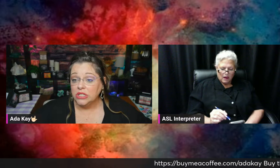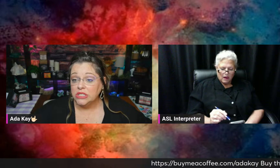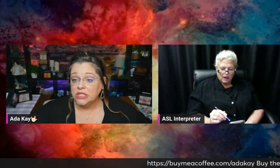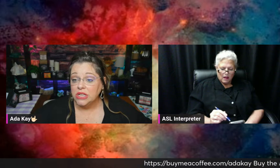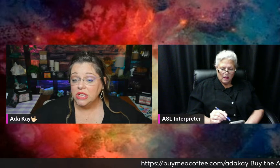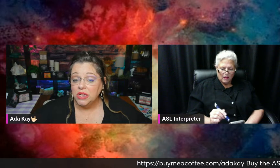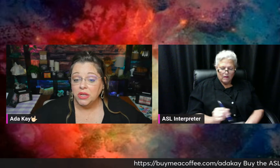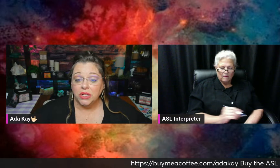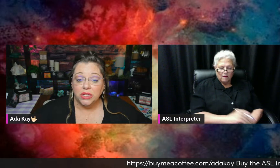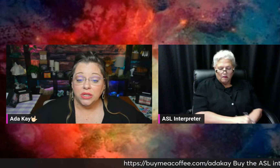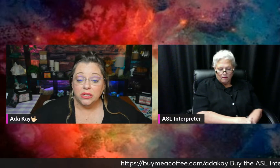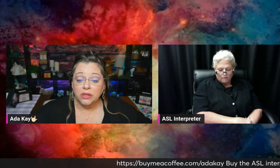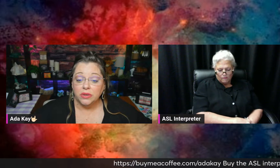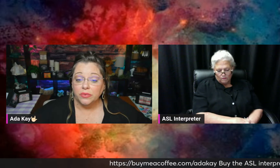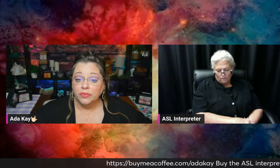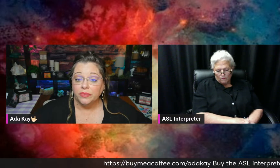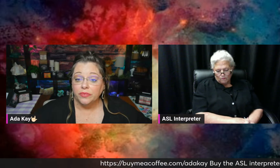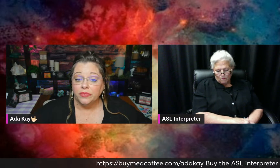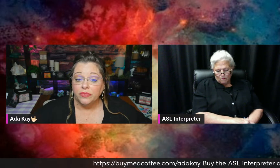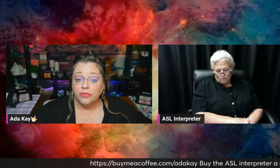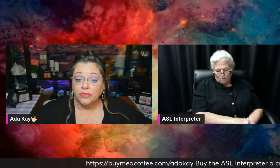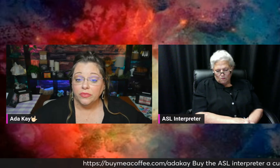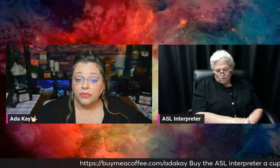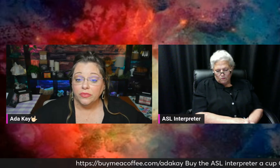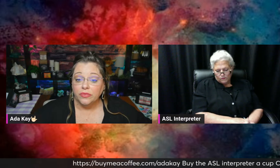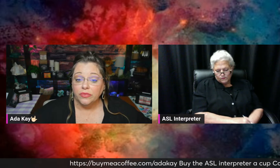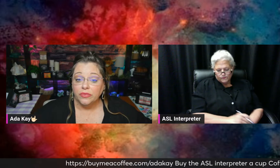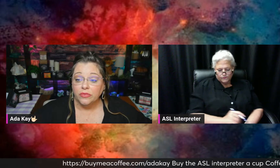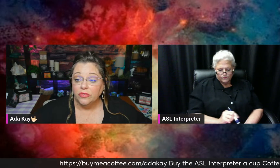Oh, let's see.